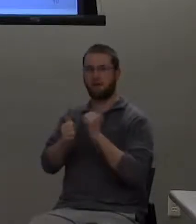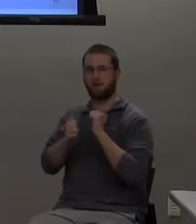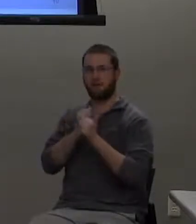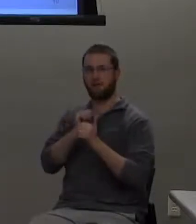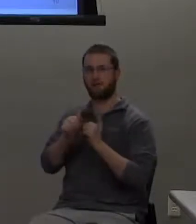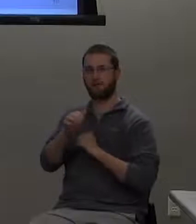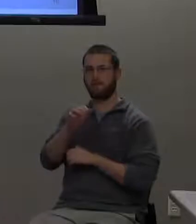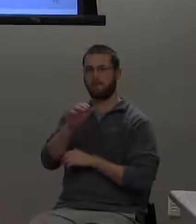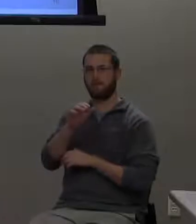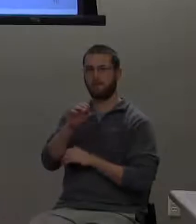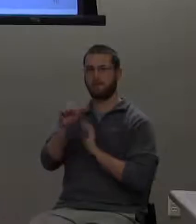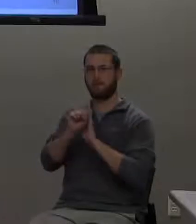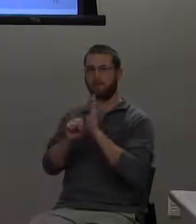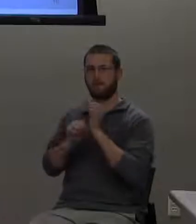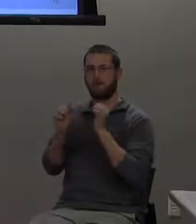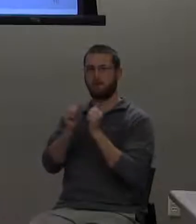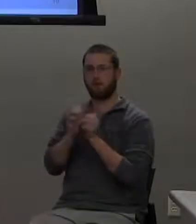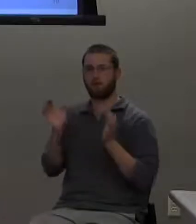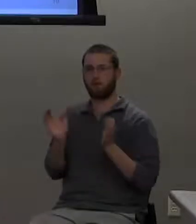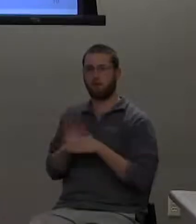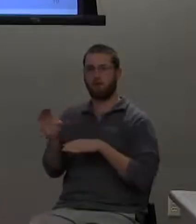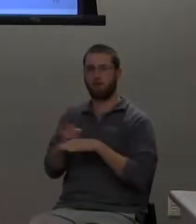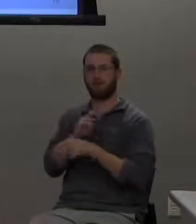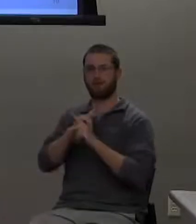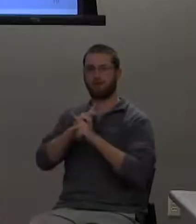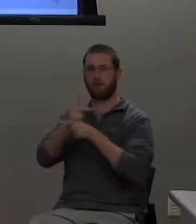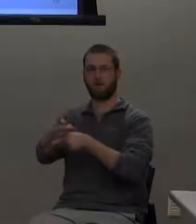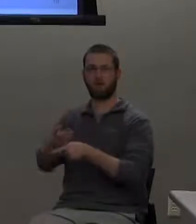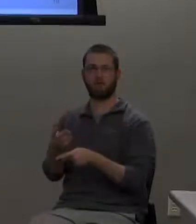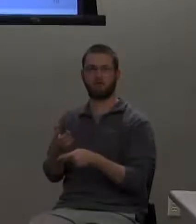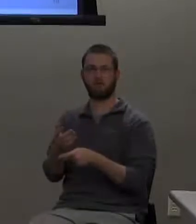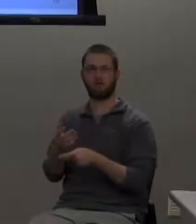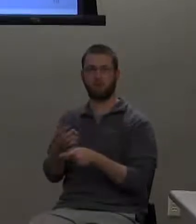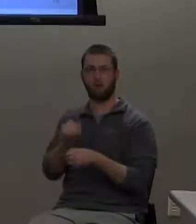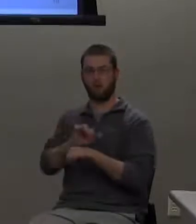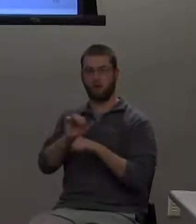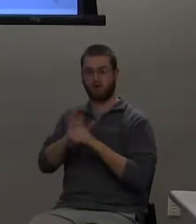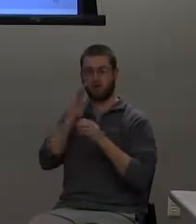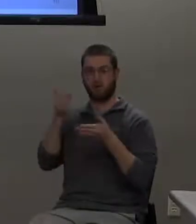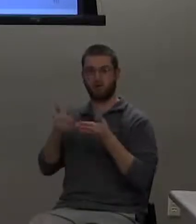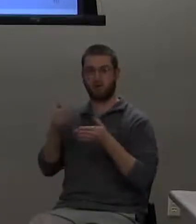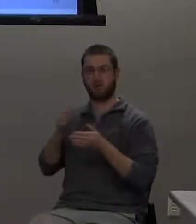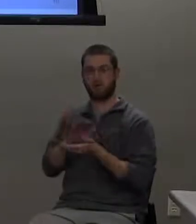state is in small business loans and working on small business and entrepreneurial development.